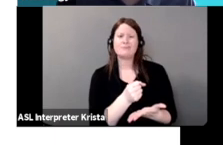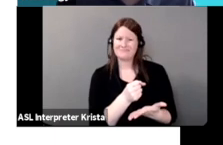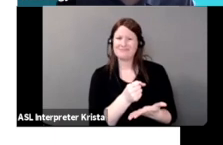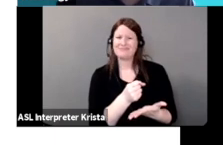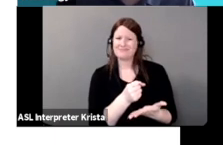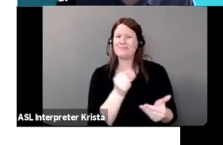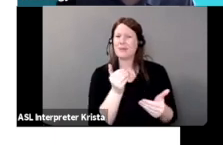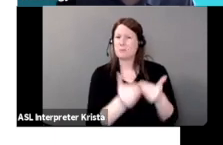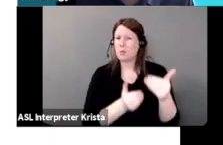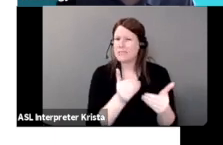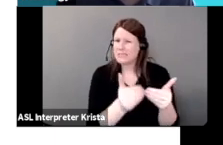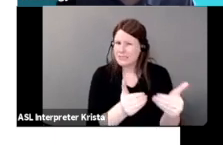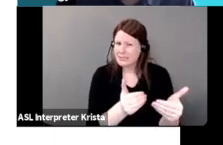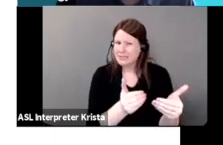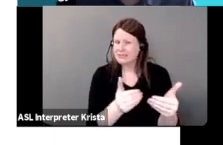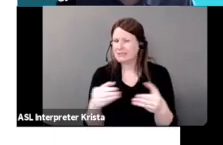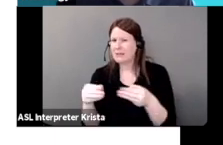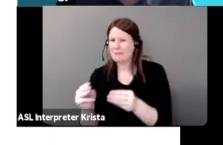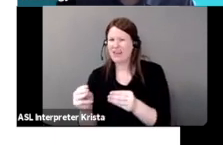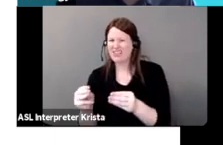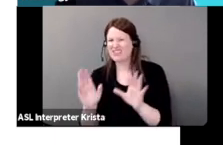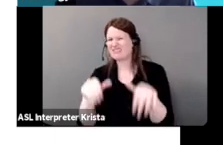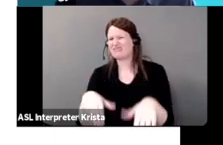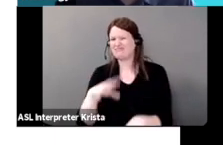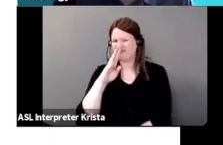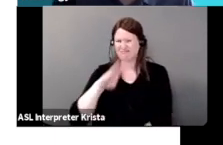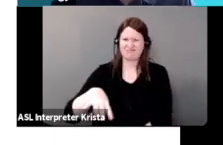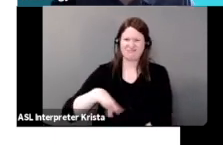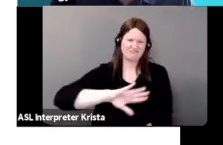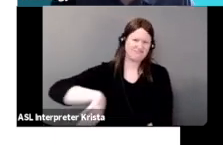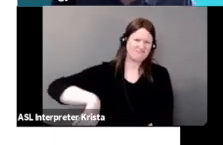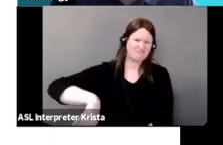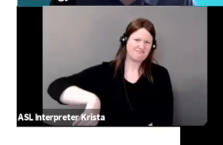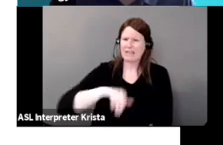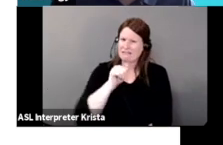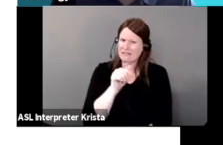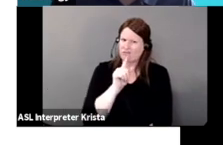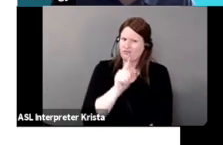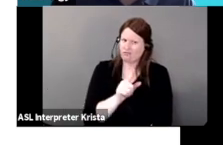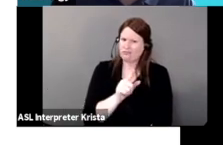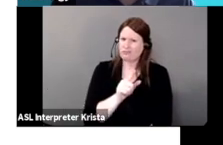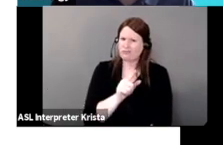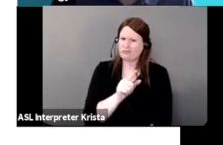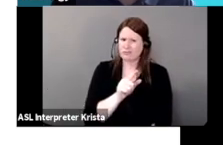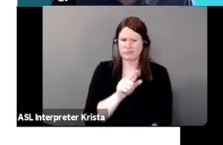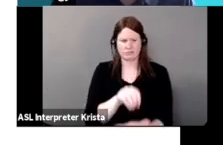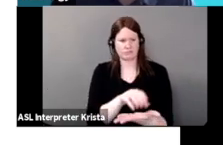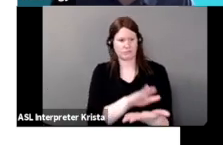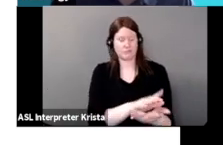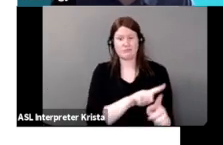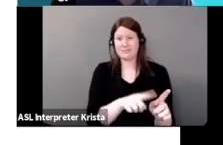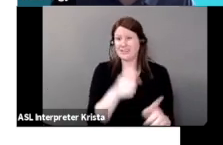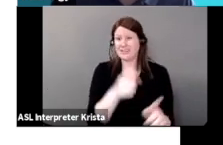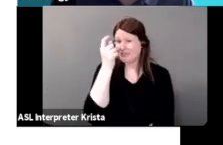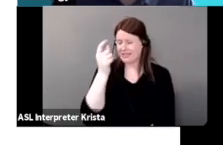often disregarded because people think, oh, that's not a thing. But in fact, the way that you produce a chemical compound or